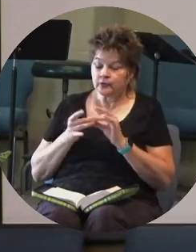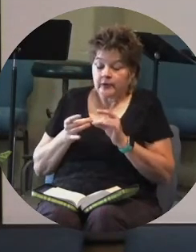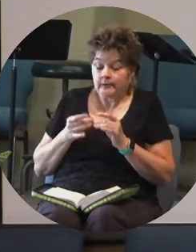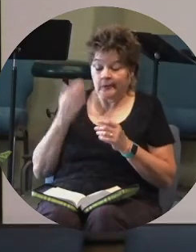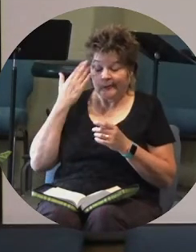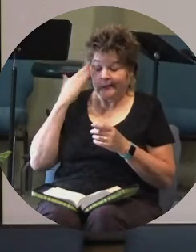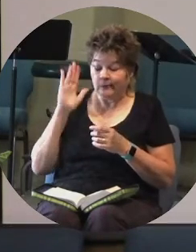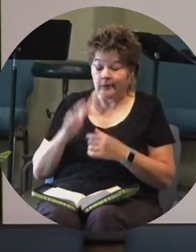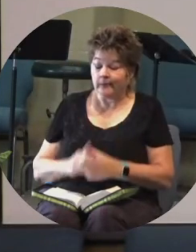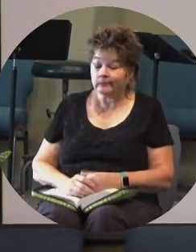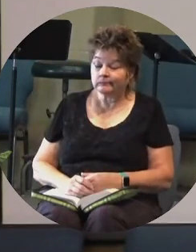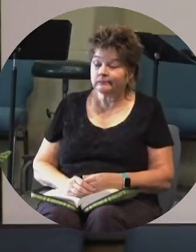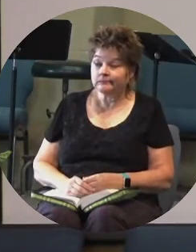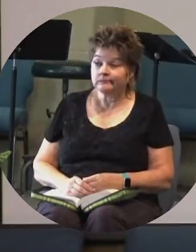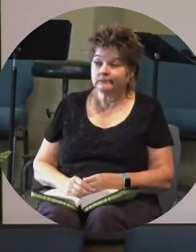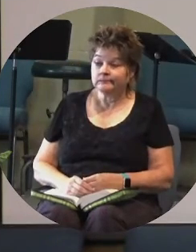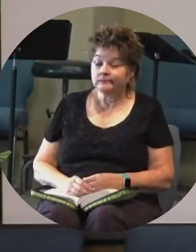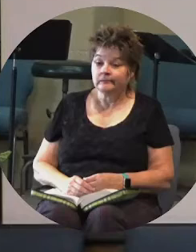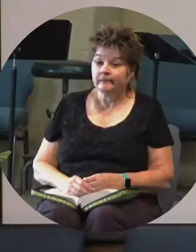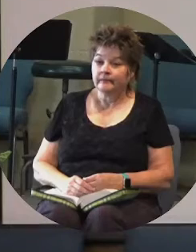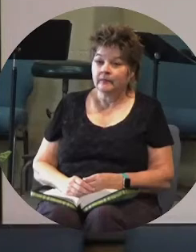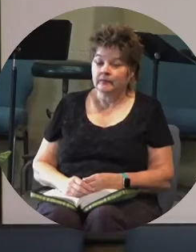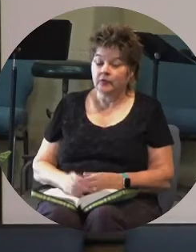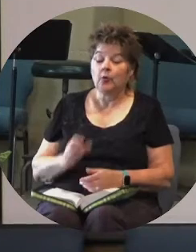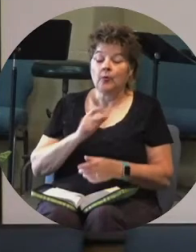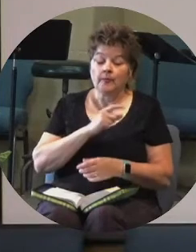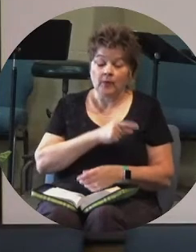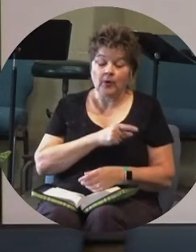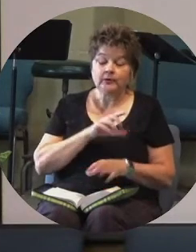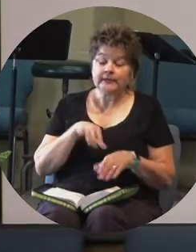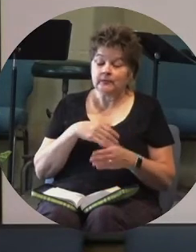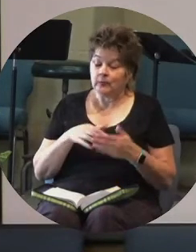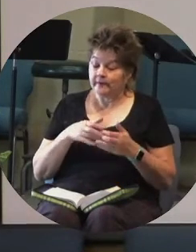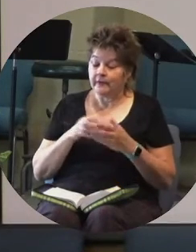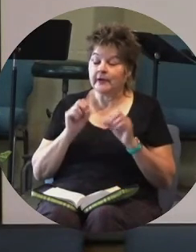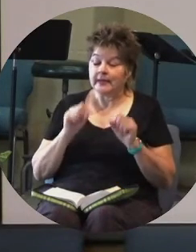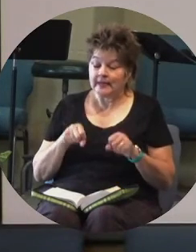know. And so Paul did what Paul could do.